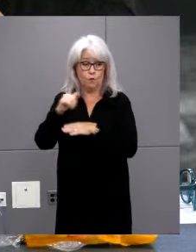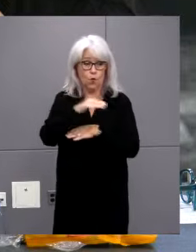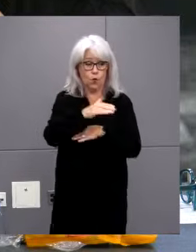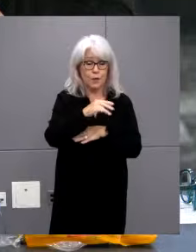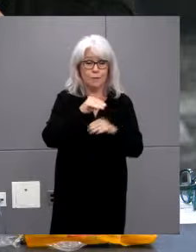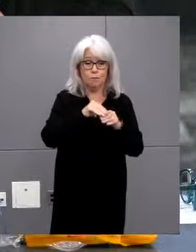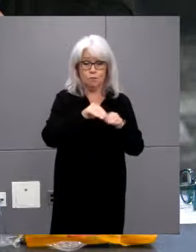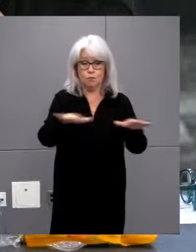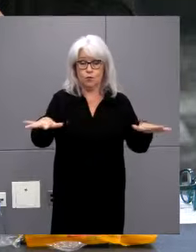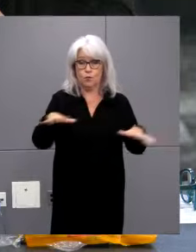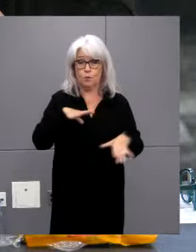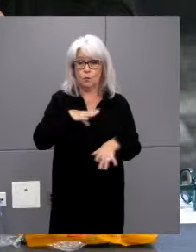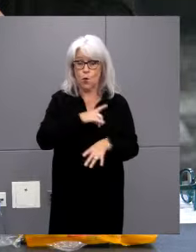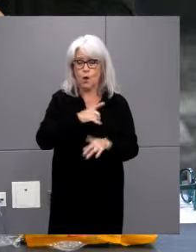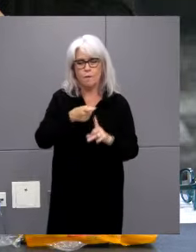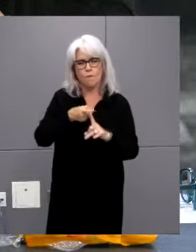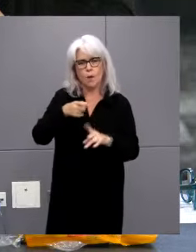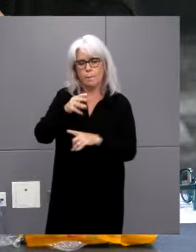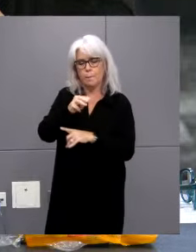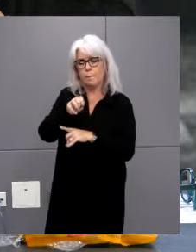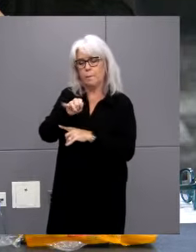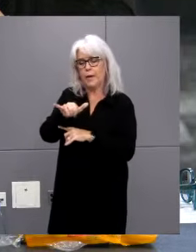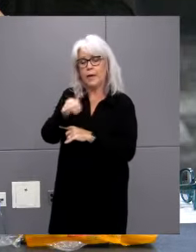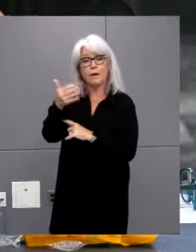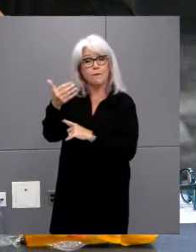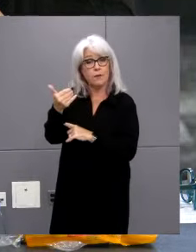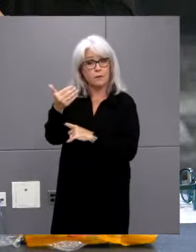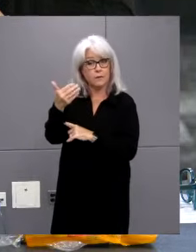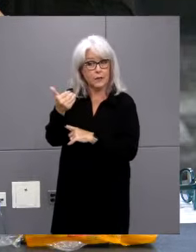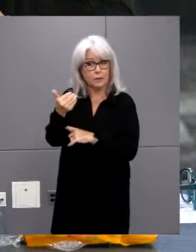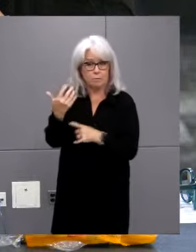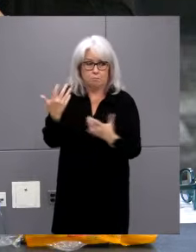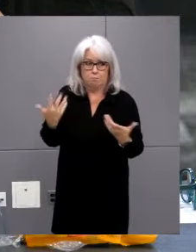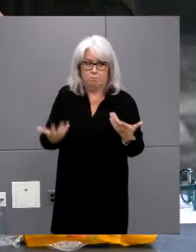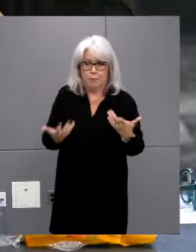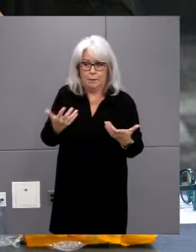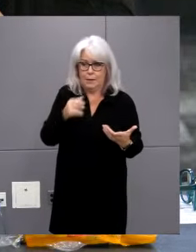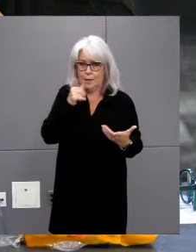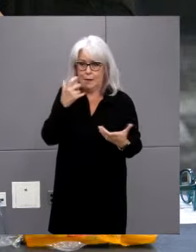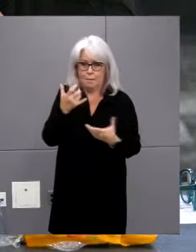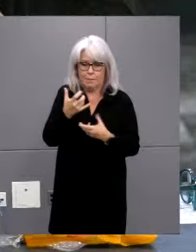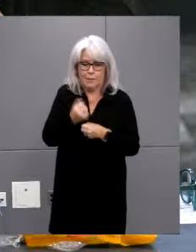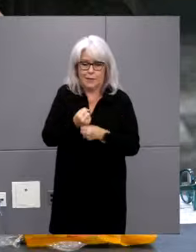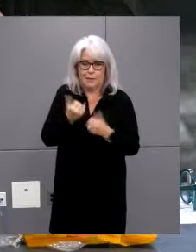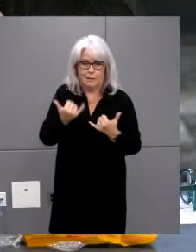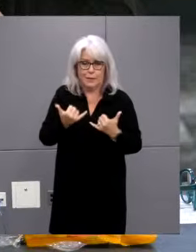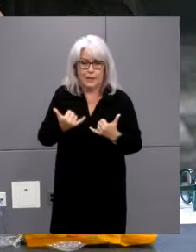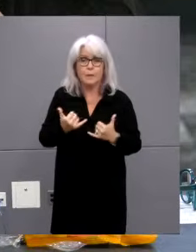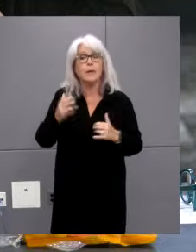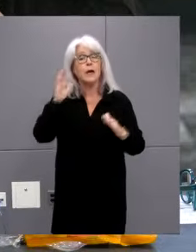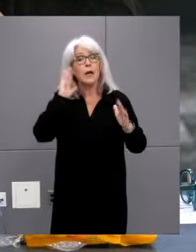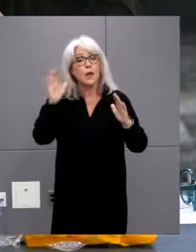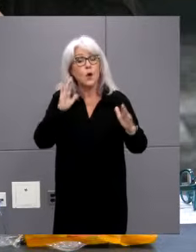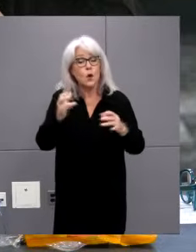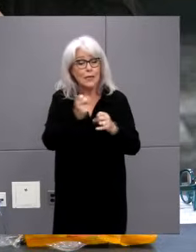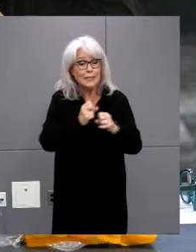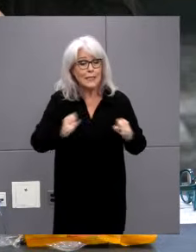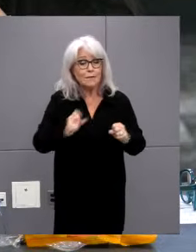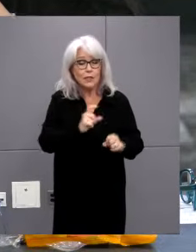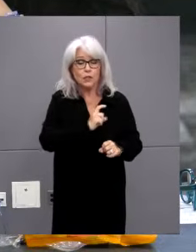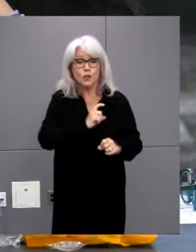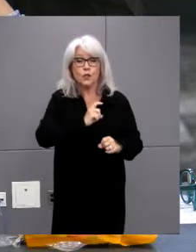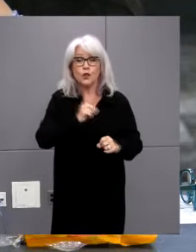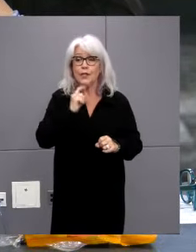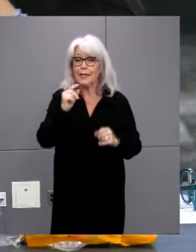actually on May 15th. So I just didn't get it until today. It says, "Greetings. The safety and security of our